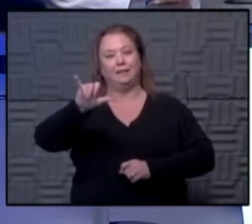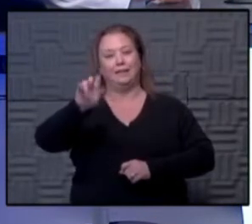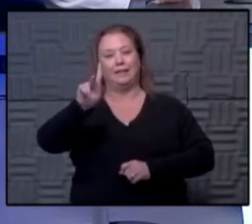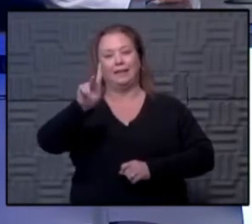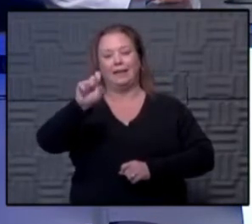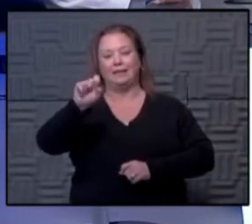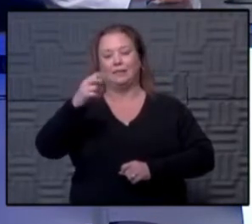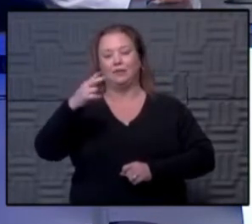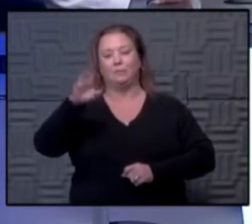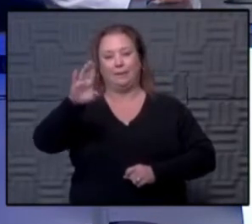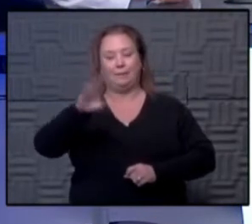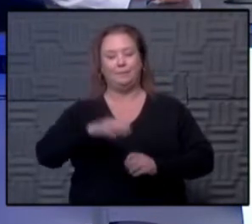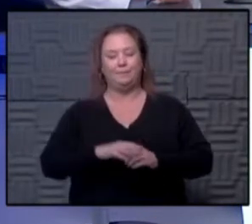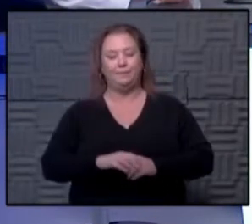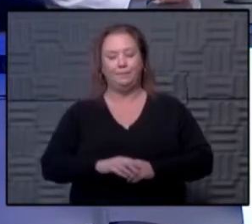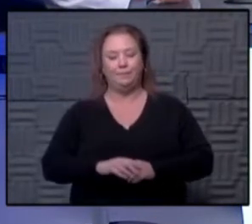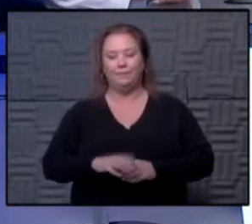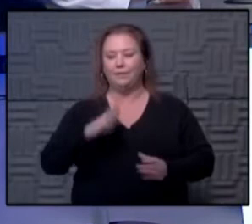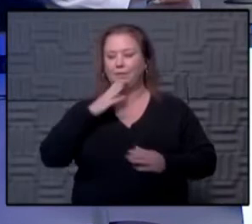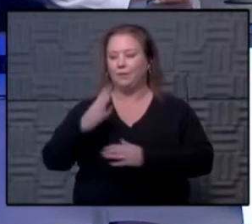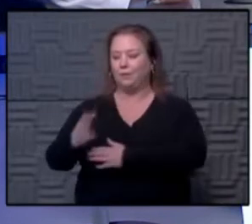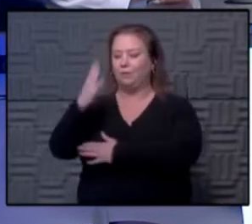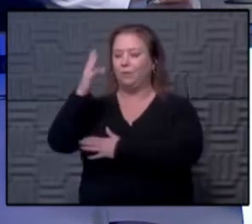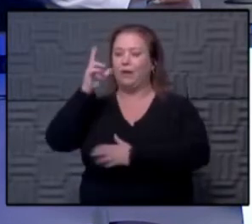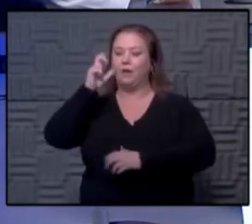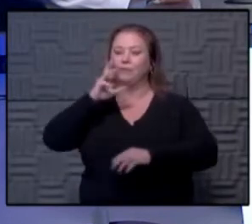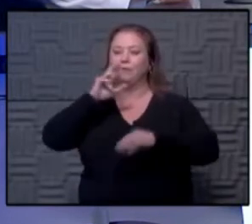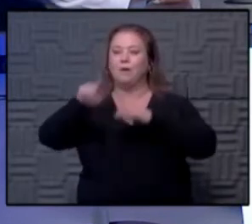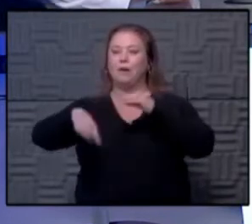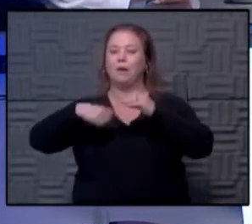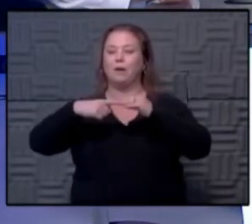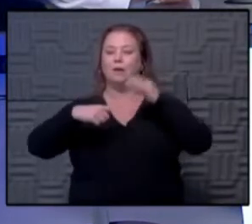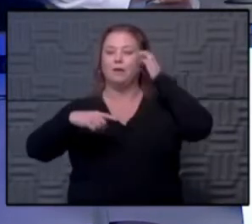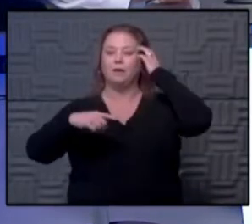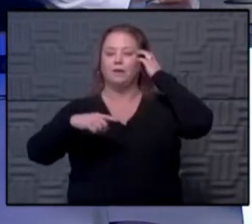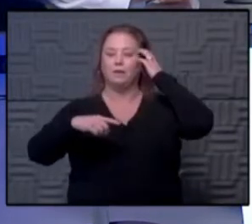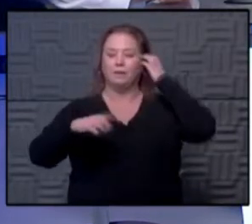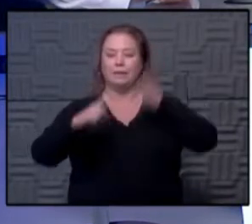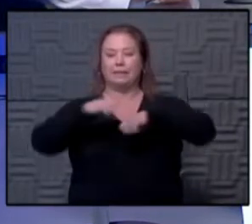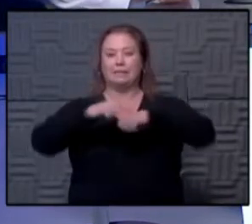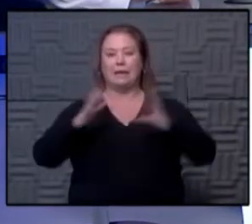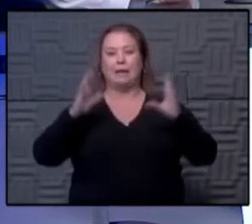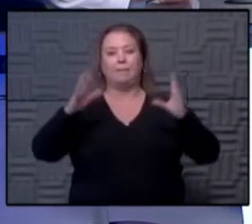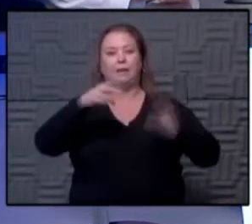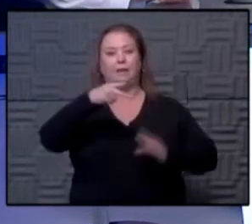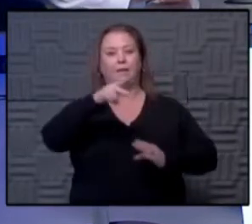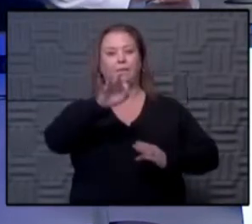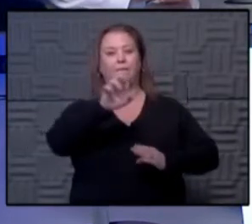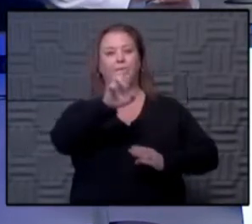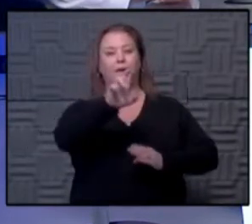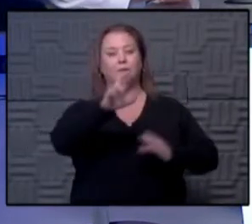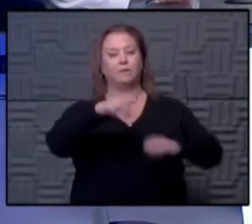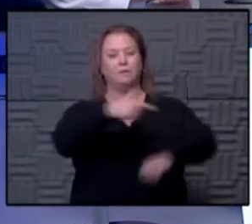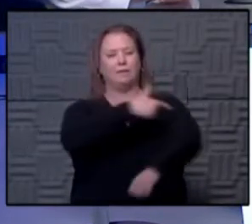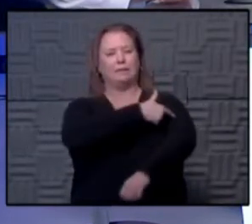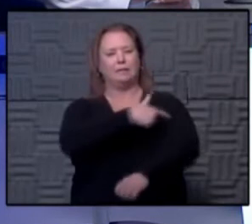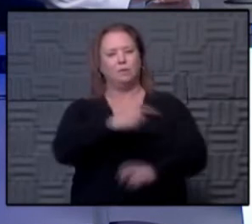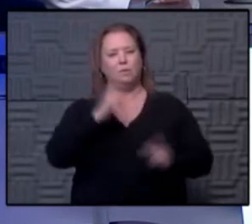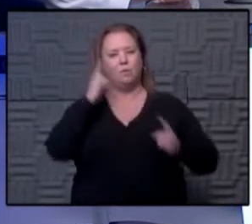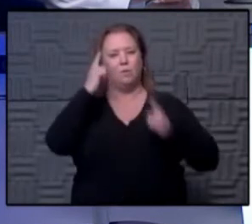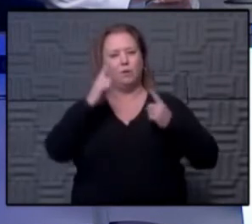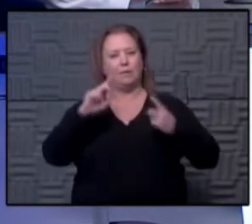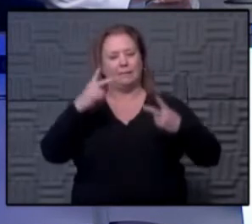first. Hey, good morning. I heard you talking about the window with the Pfizer vaccine. Wondering about the